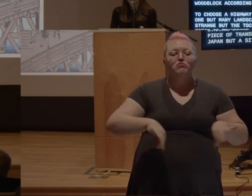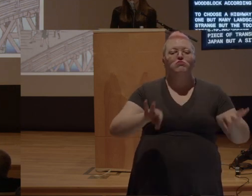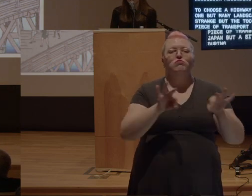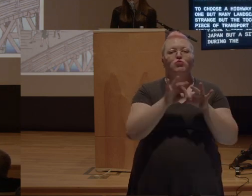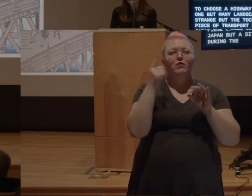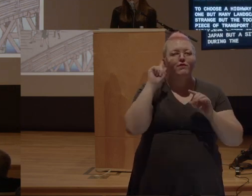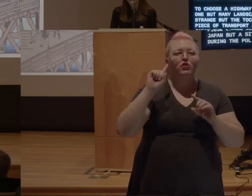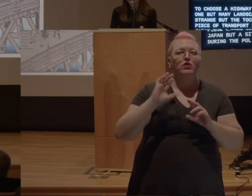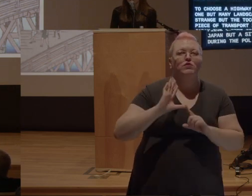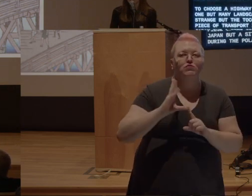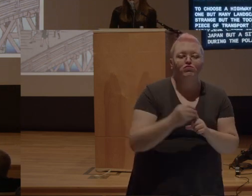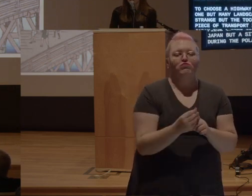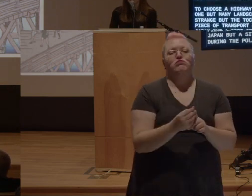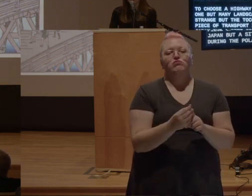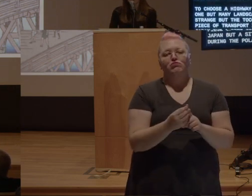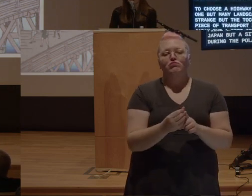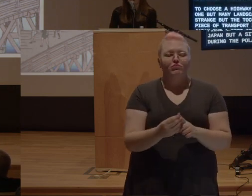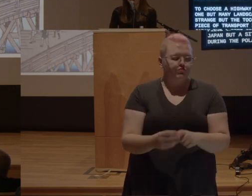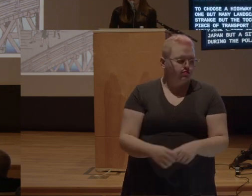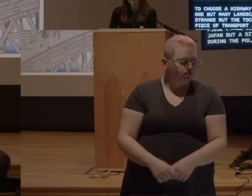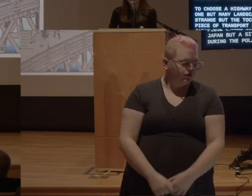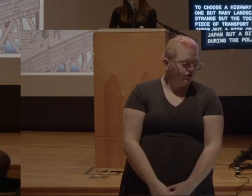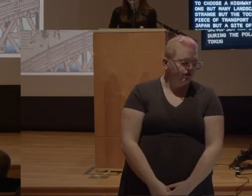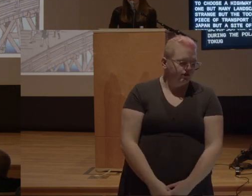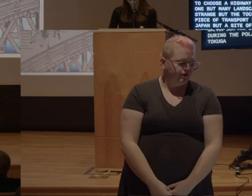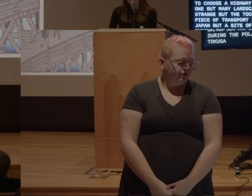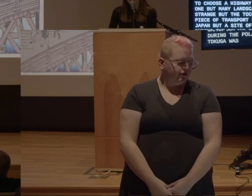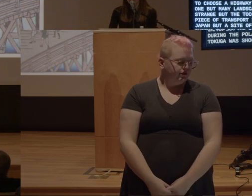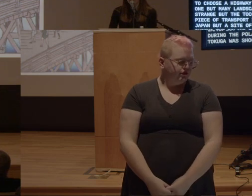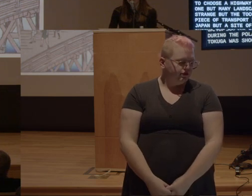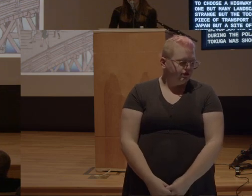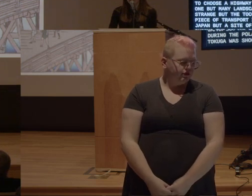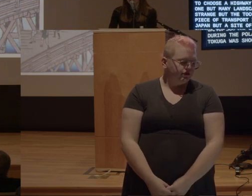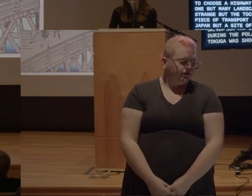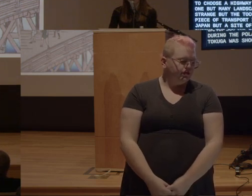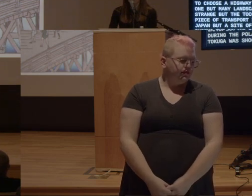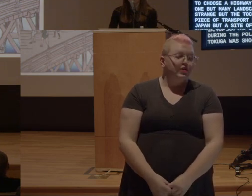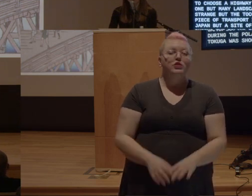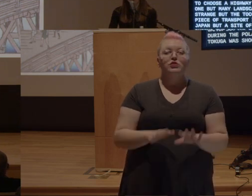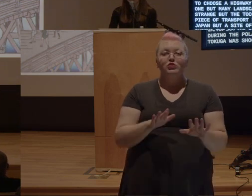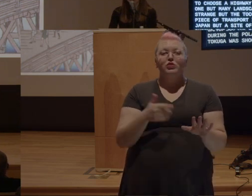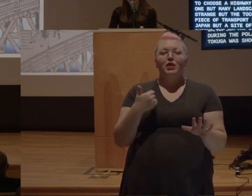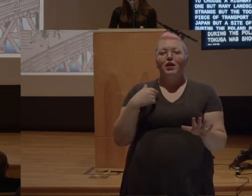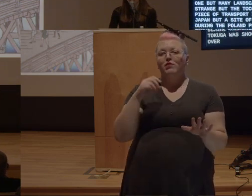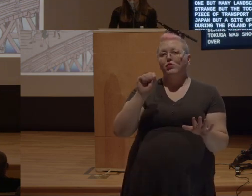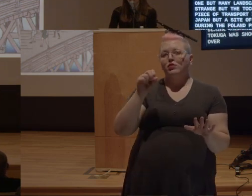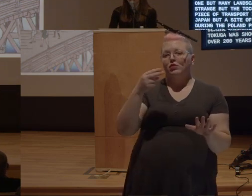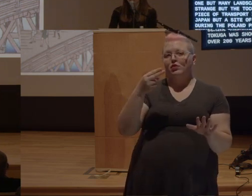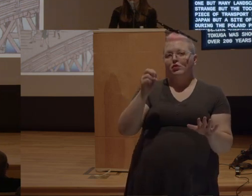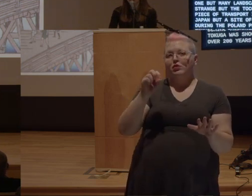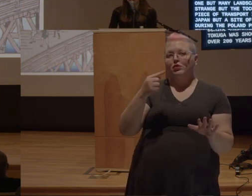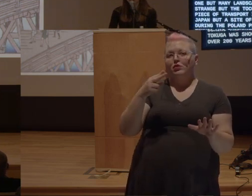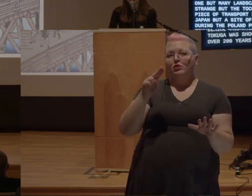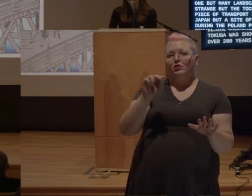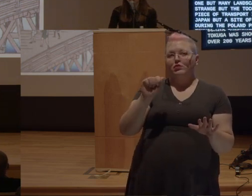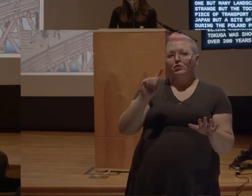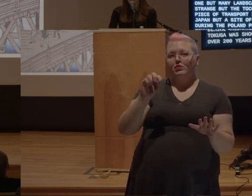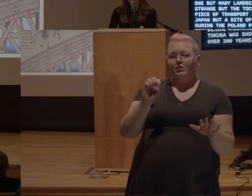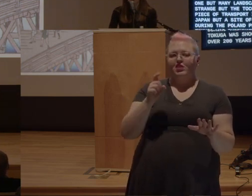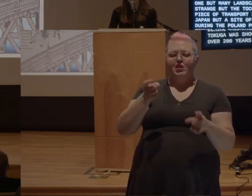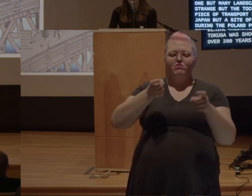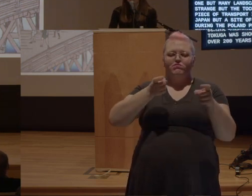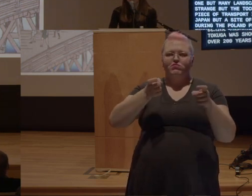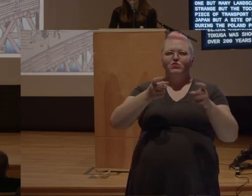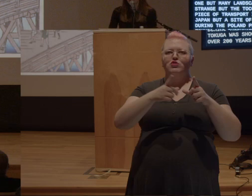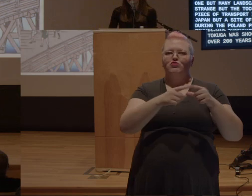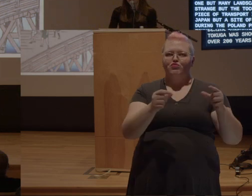the prolonged peace ensured by the powerful Tokugawa shogunate, who had ruled Japan for over 200 years by Hiroshige's day, more